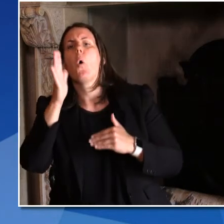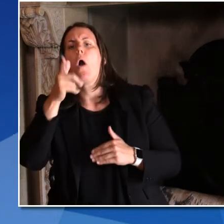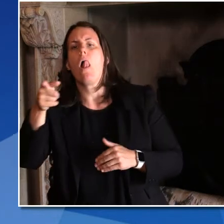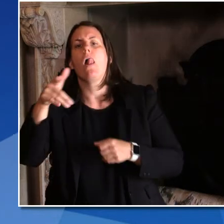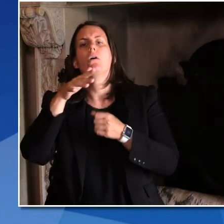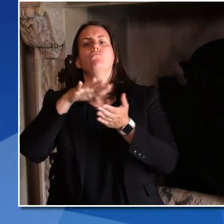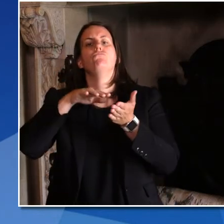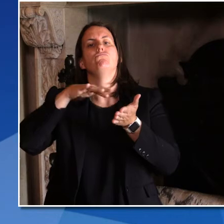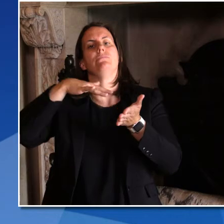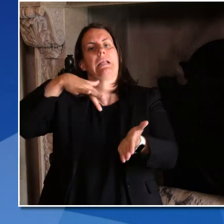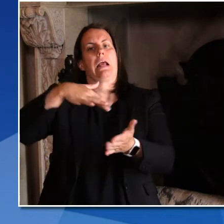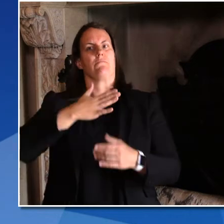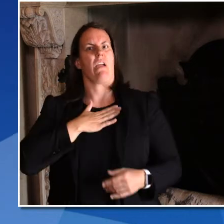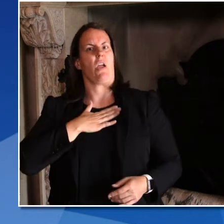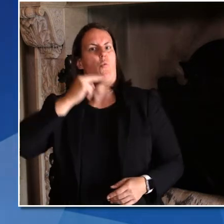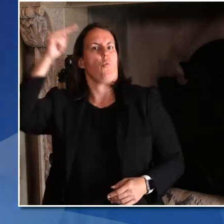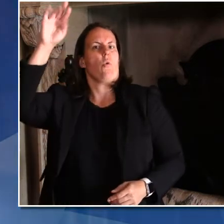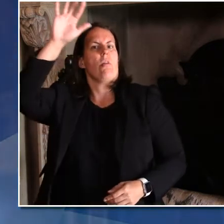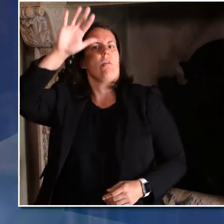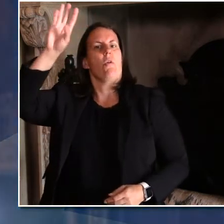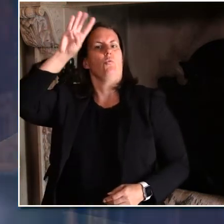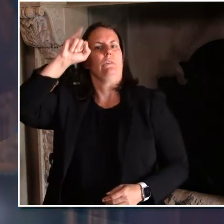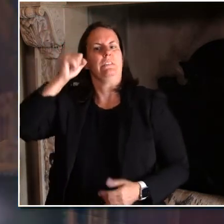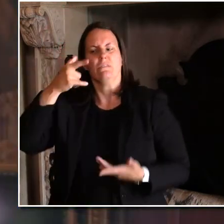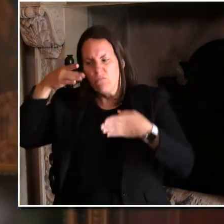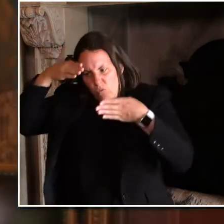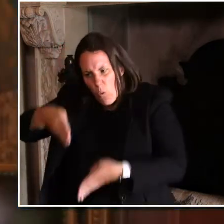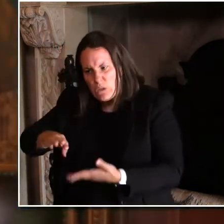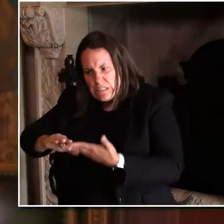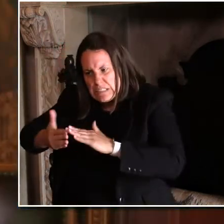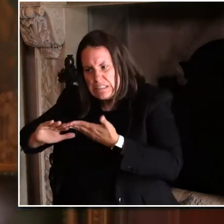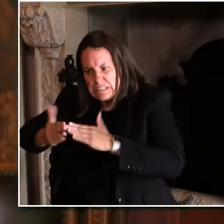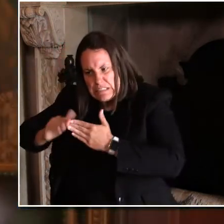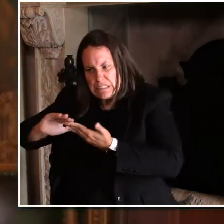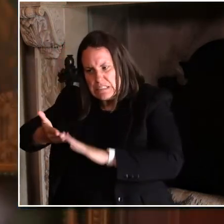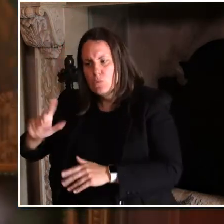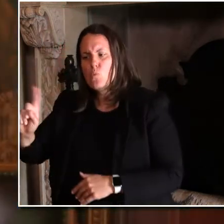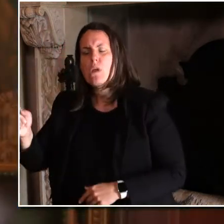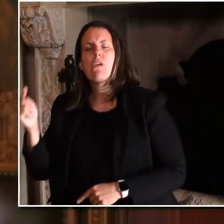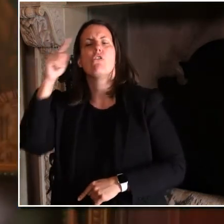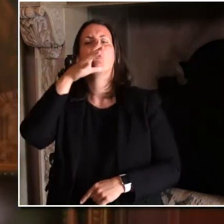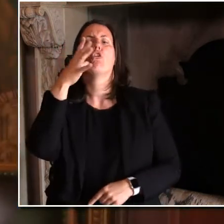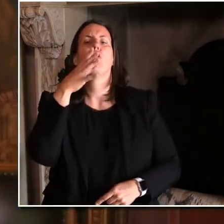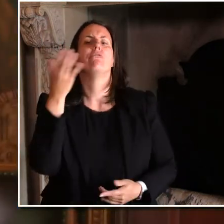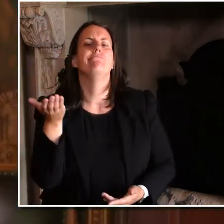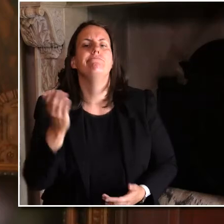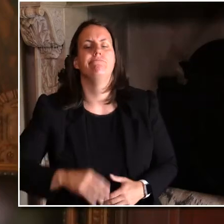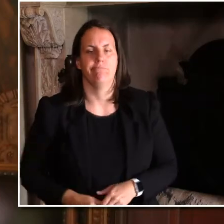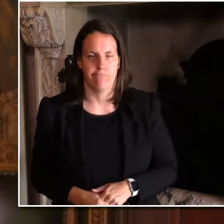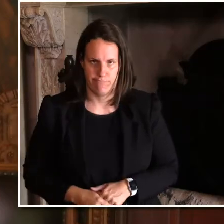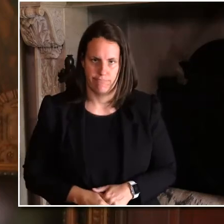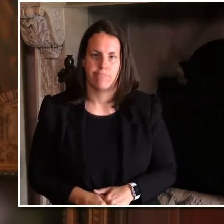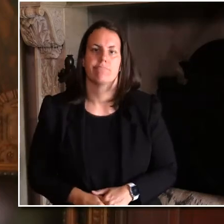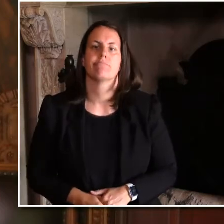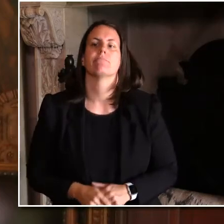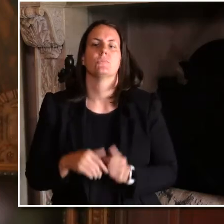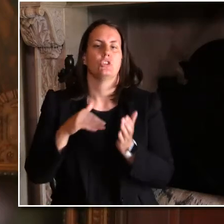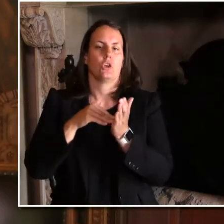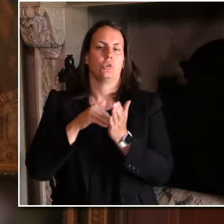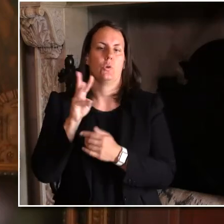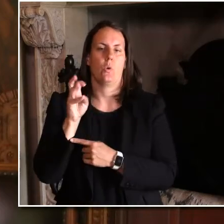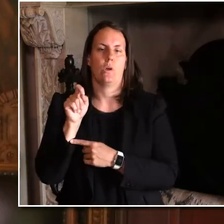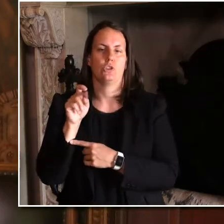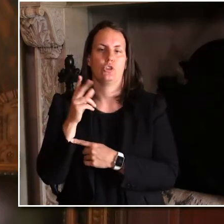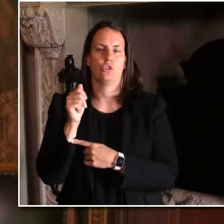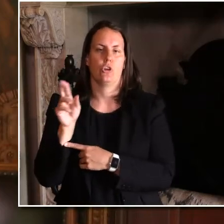So first, for the antibody study that has, I'm sorry, I was trying to look through my notes to be able to list the counties. I